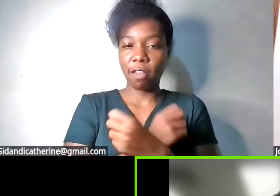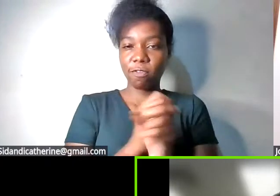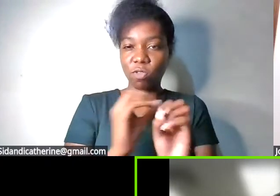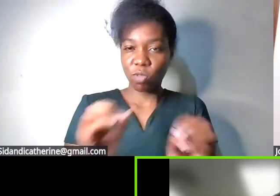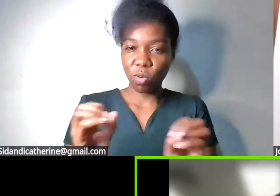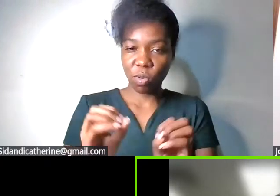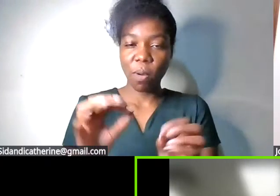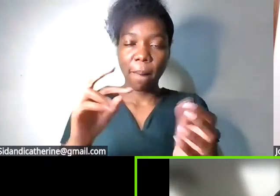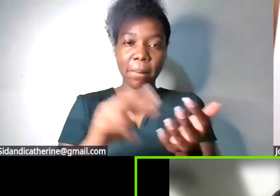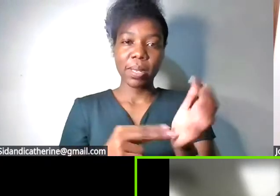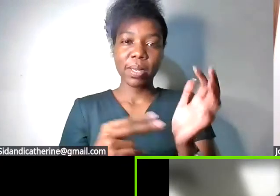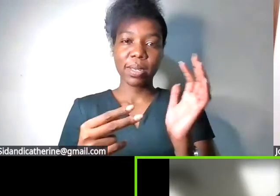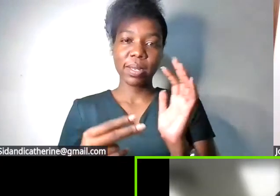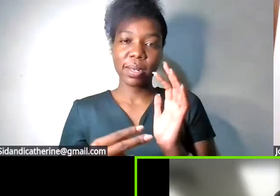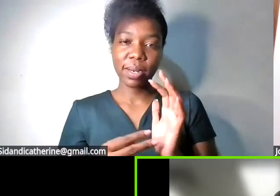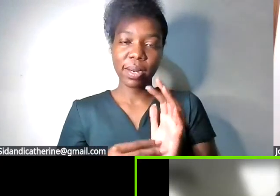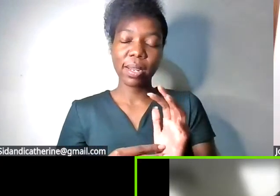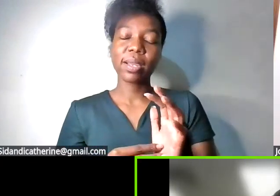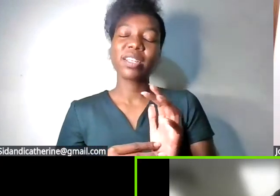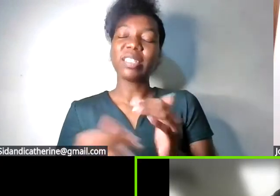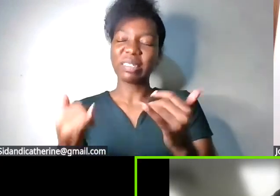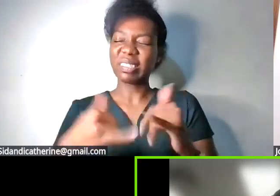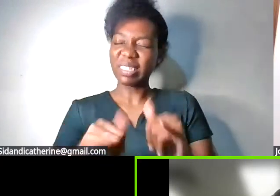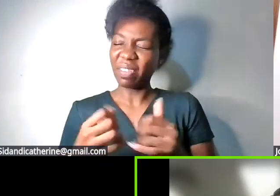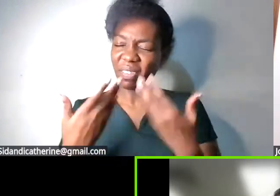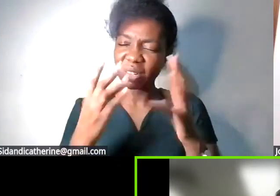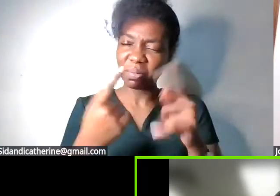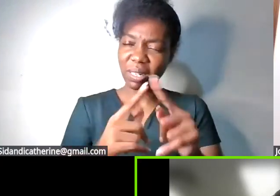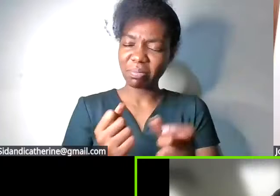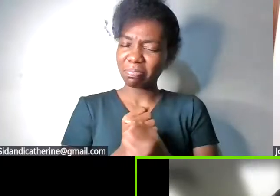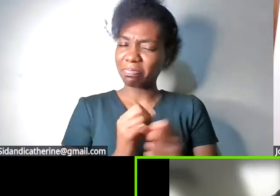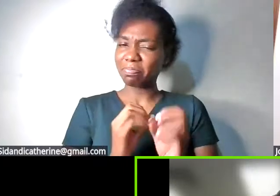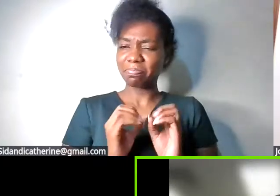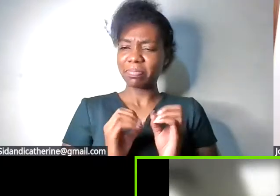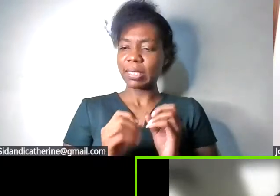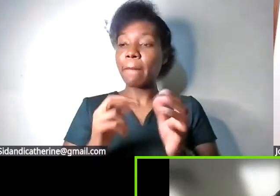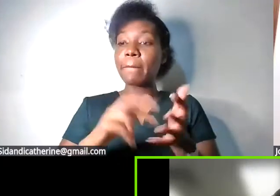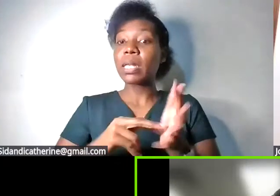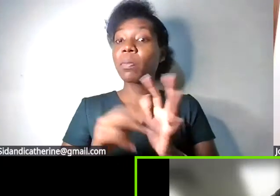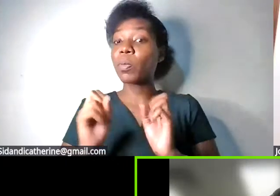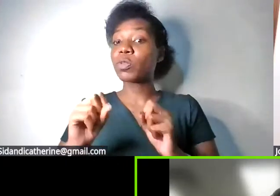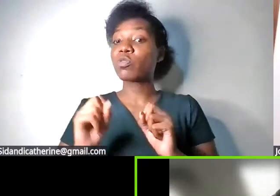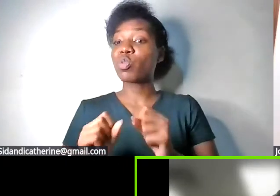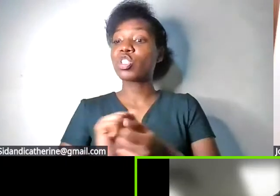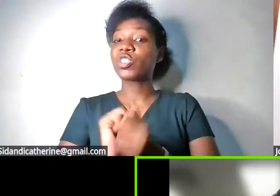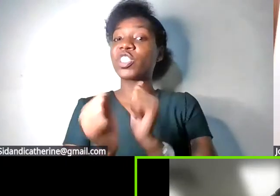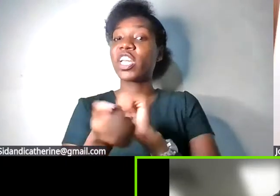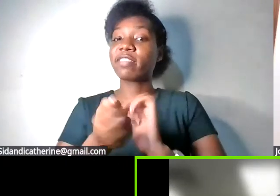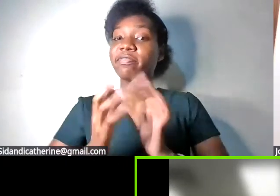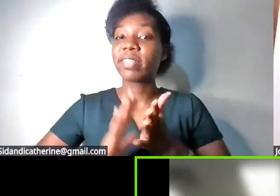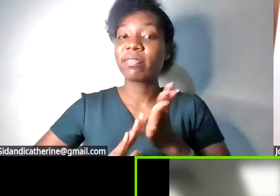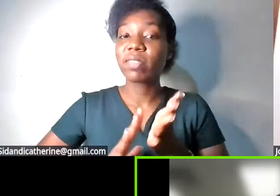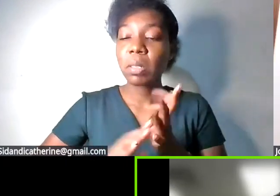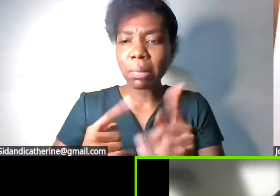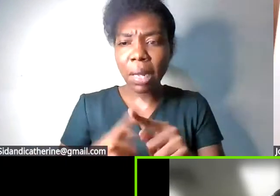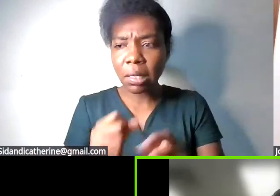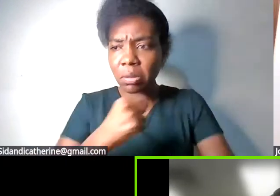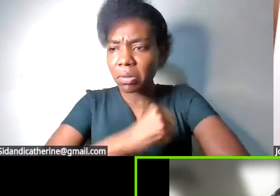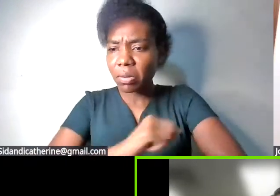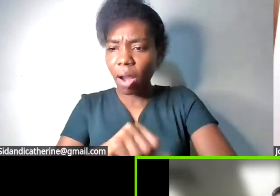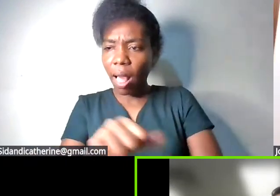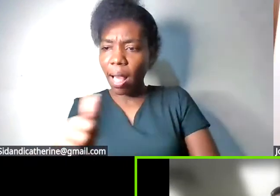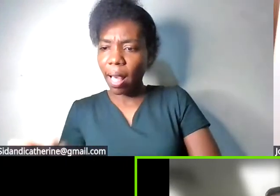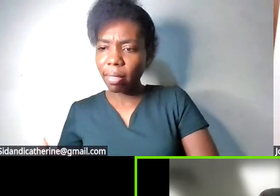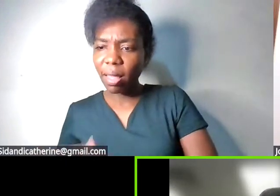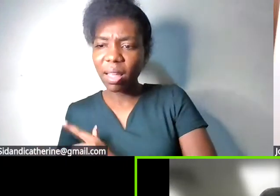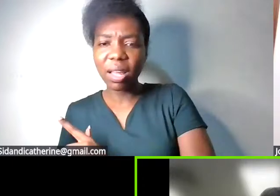that they're trying out, we can pivot them very quickly, unlike other schools. So if they're in the 5 semesters, in the 2-semester system,